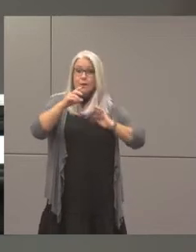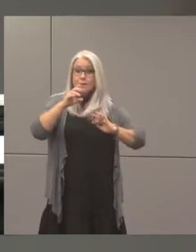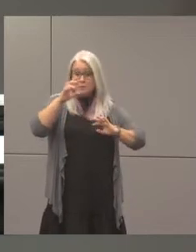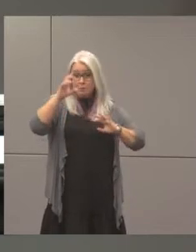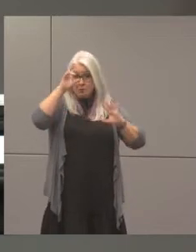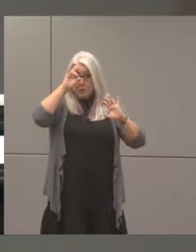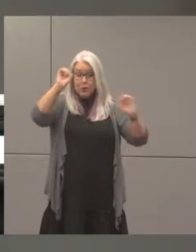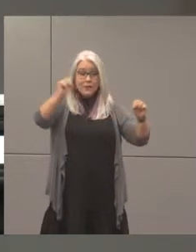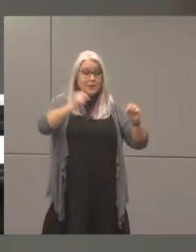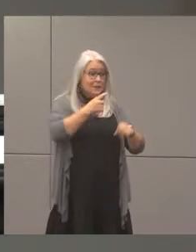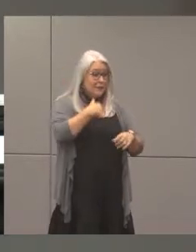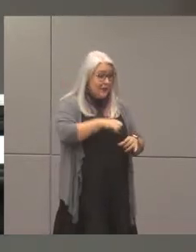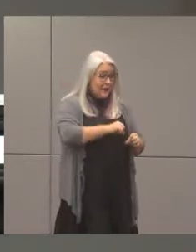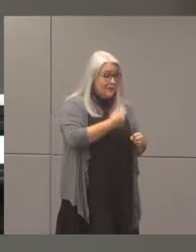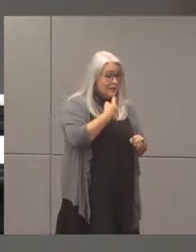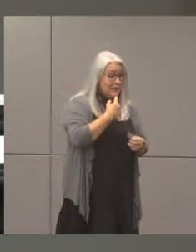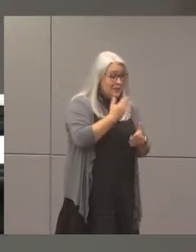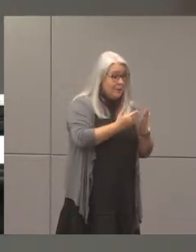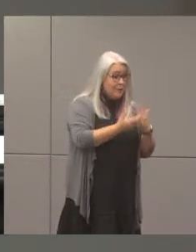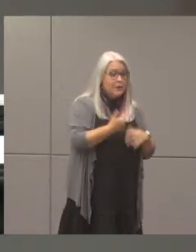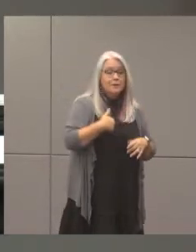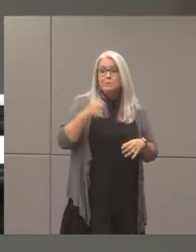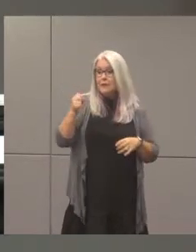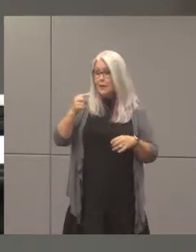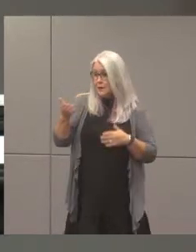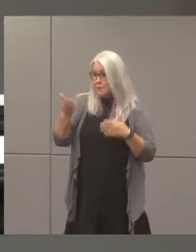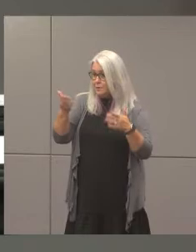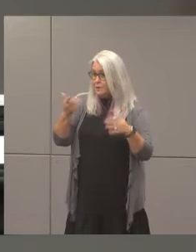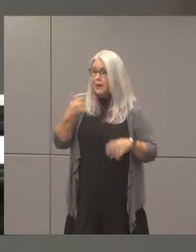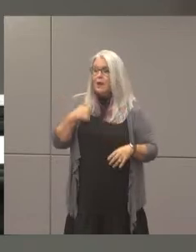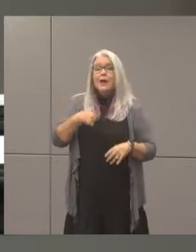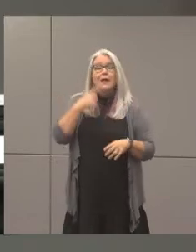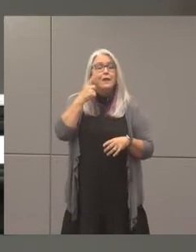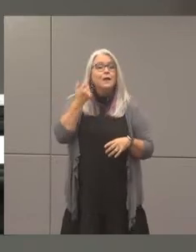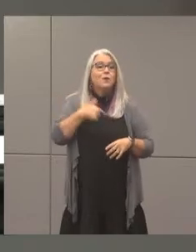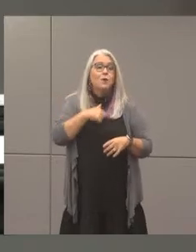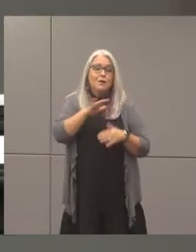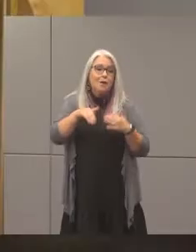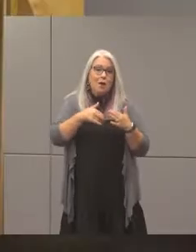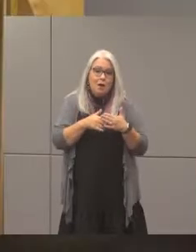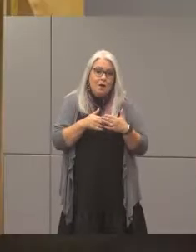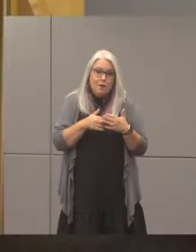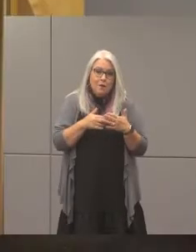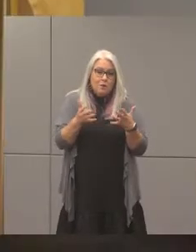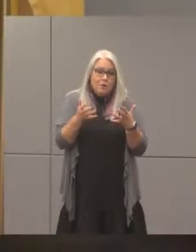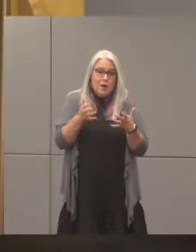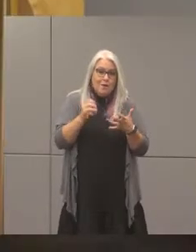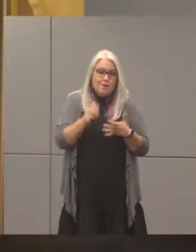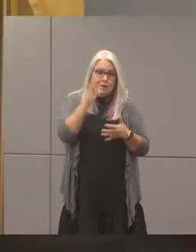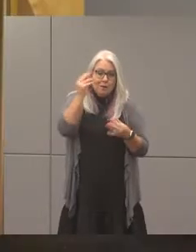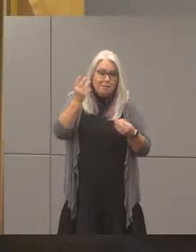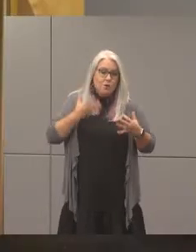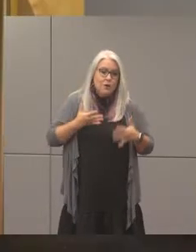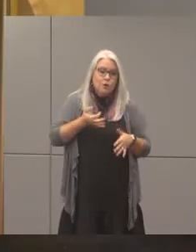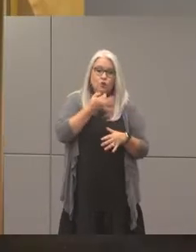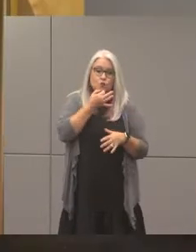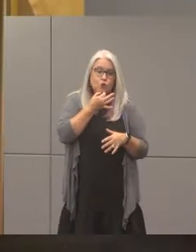Yes. Thank you. So I think we all would have liked to have had the information